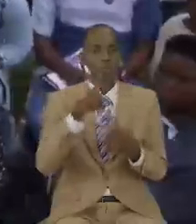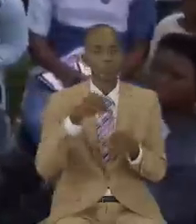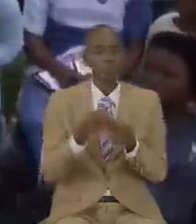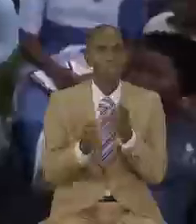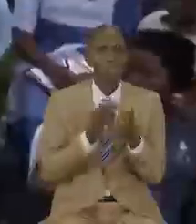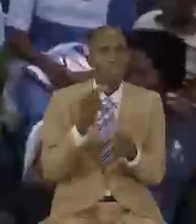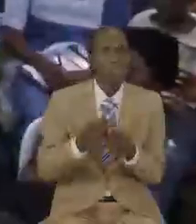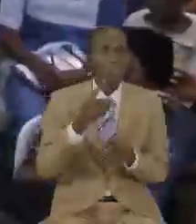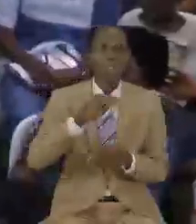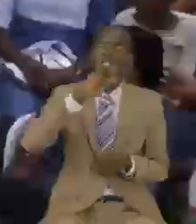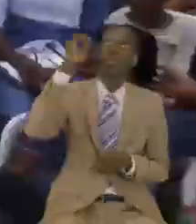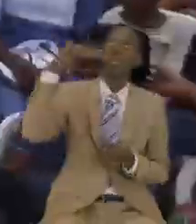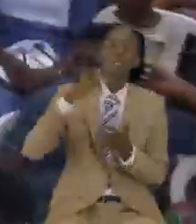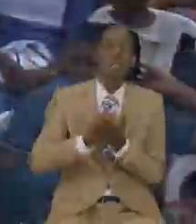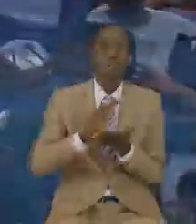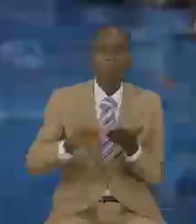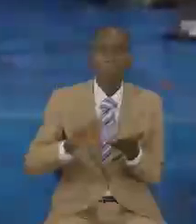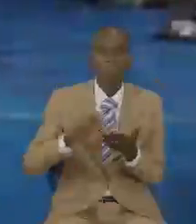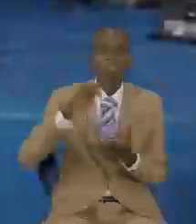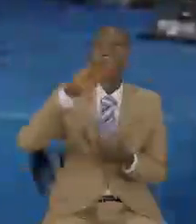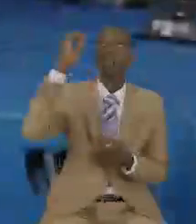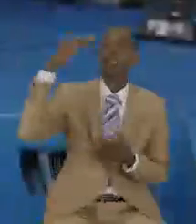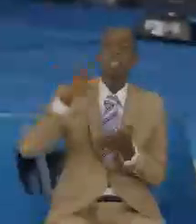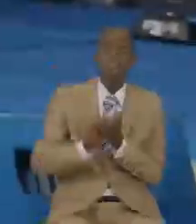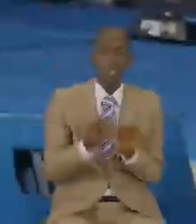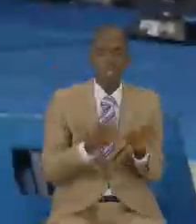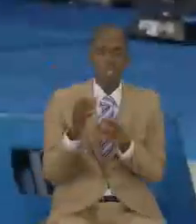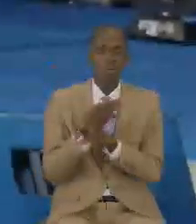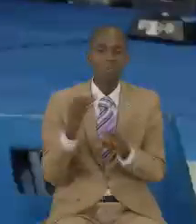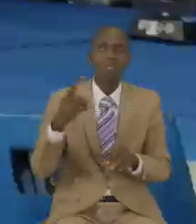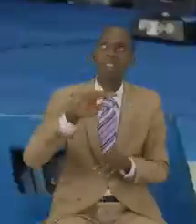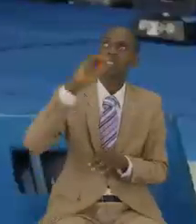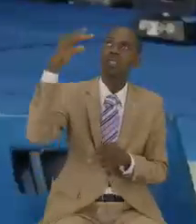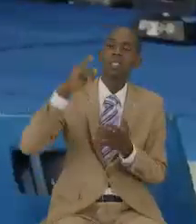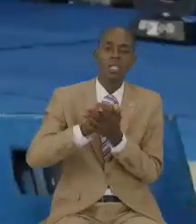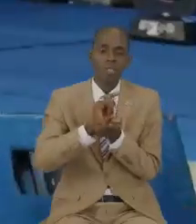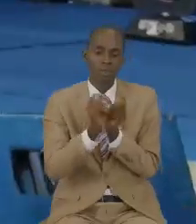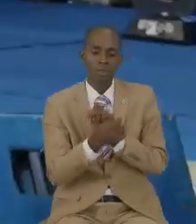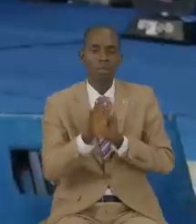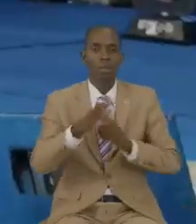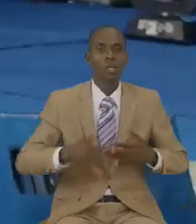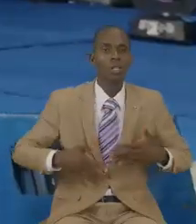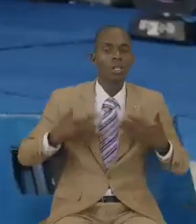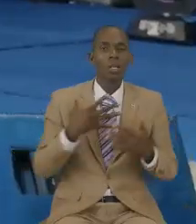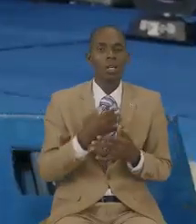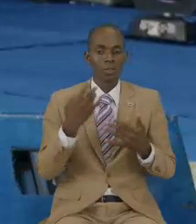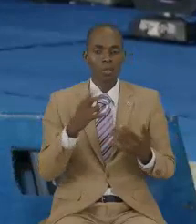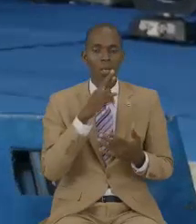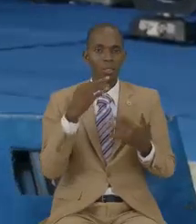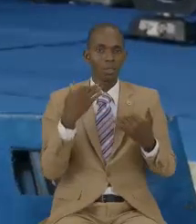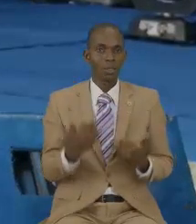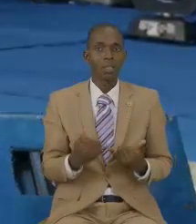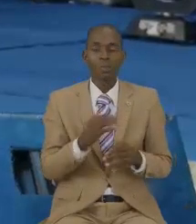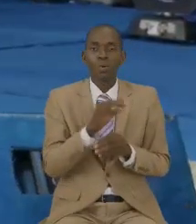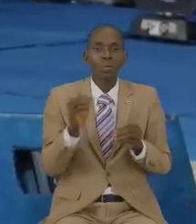that forgives. The grace that sets free. The grace that transforms your life. And then you are not in